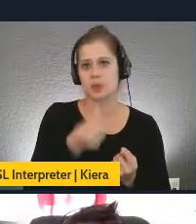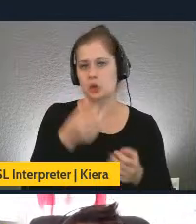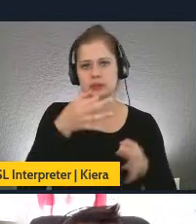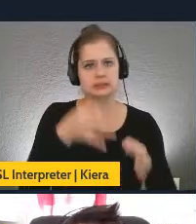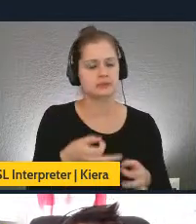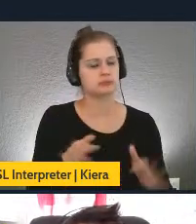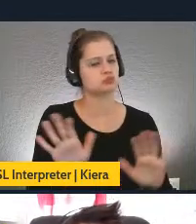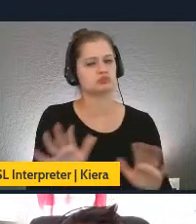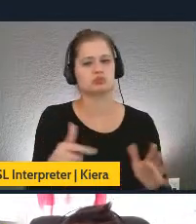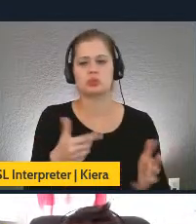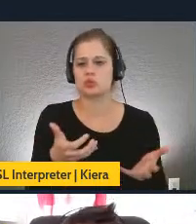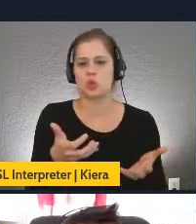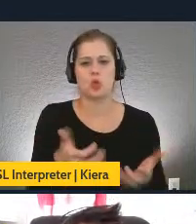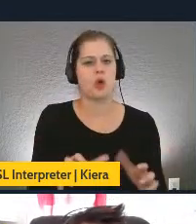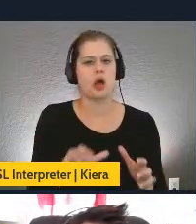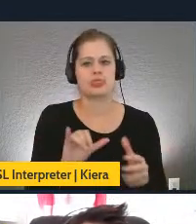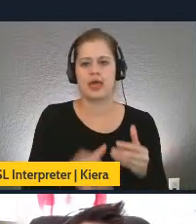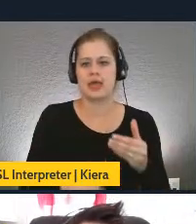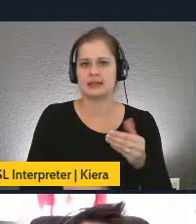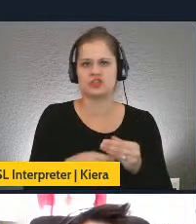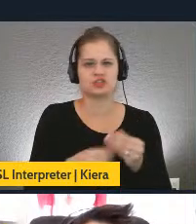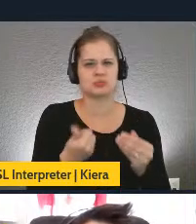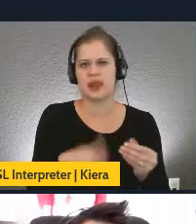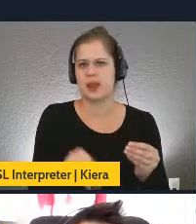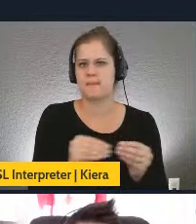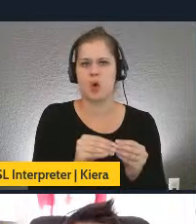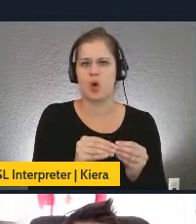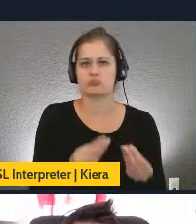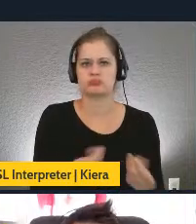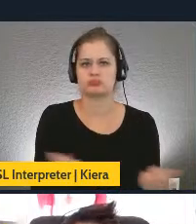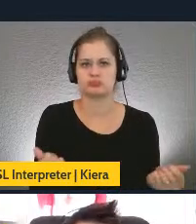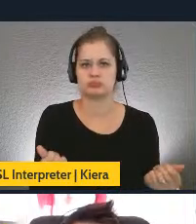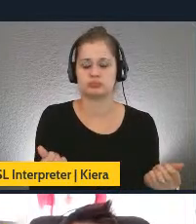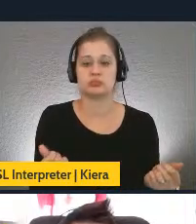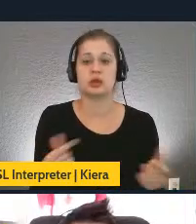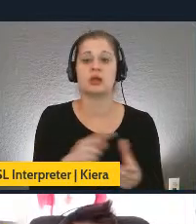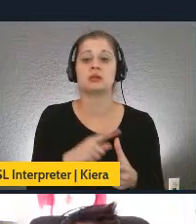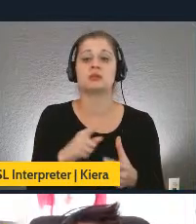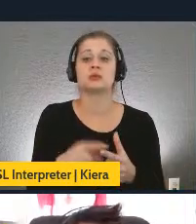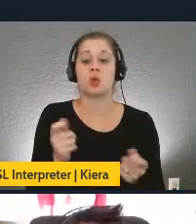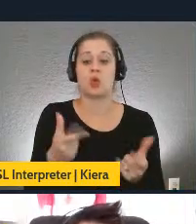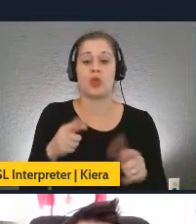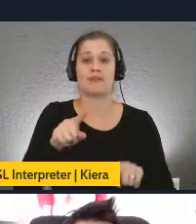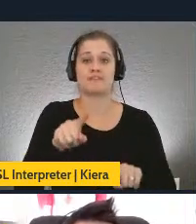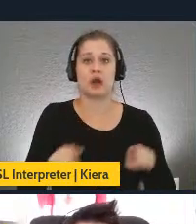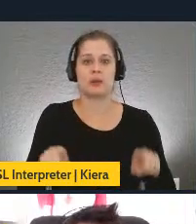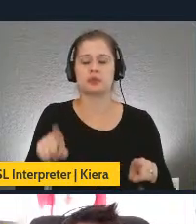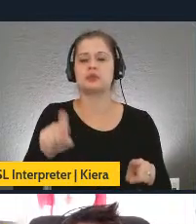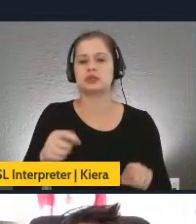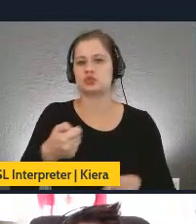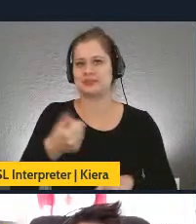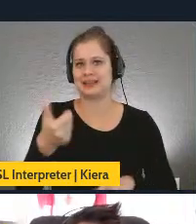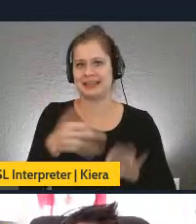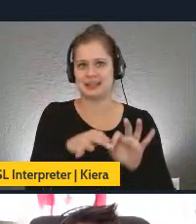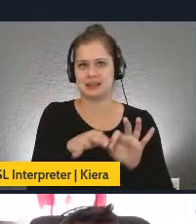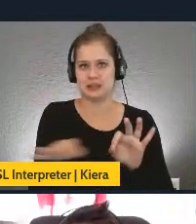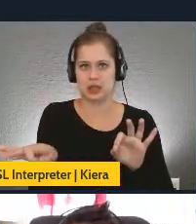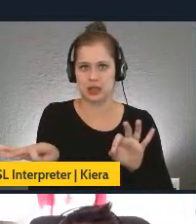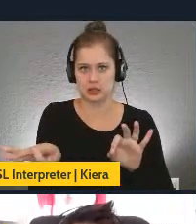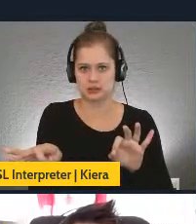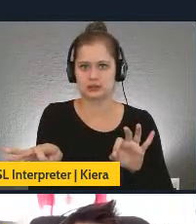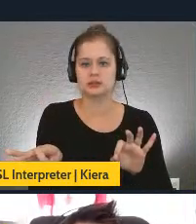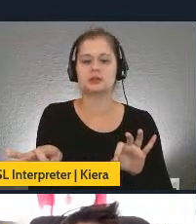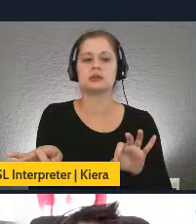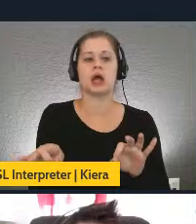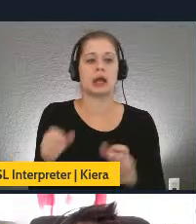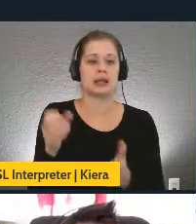this annotation anymore. Then all developers need to delete this line, raise a PR, get it